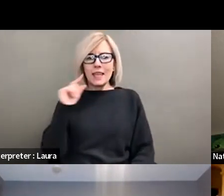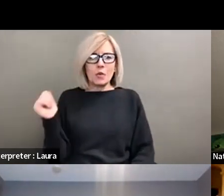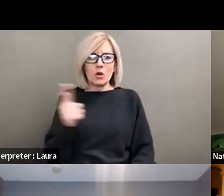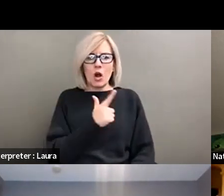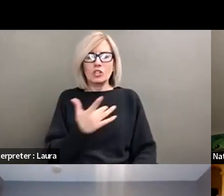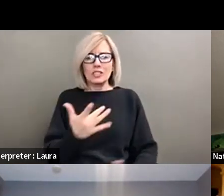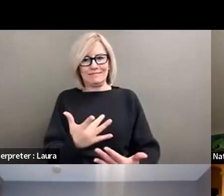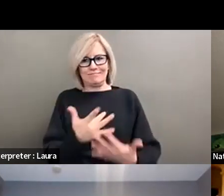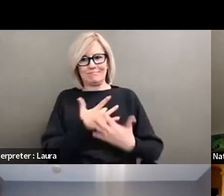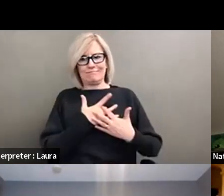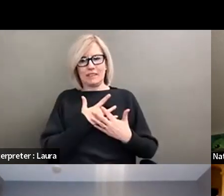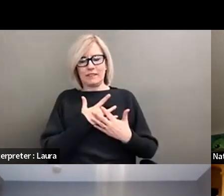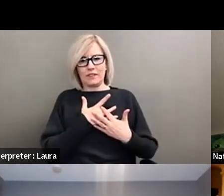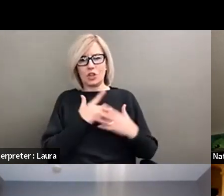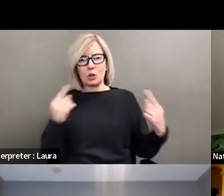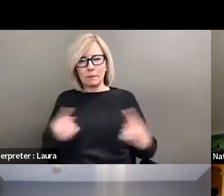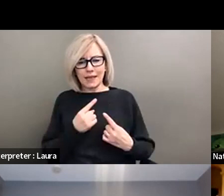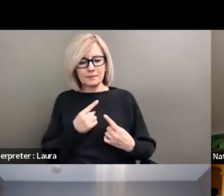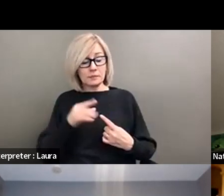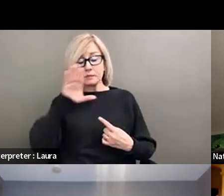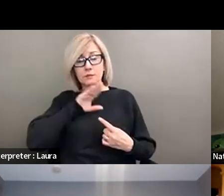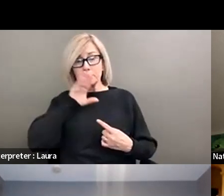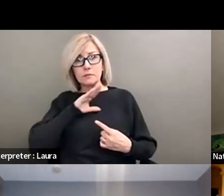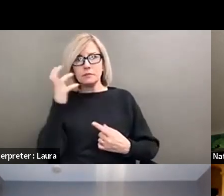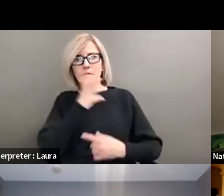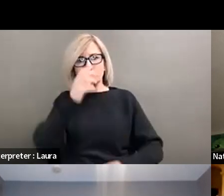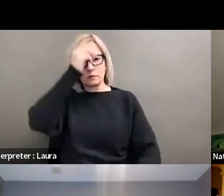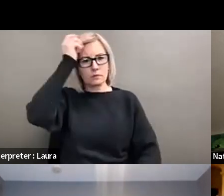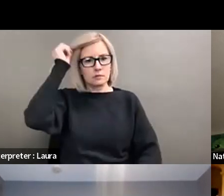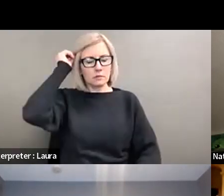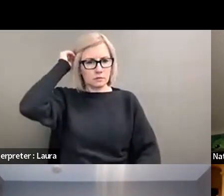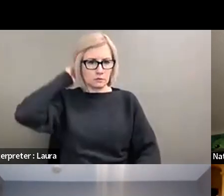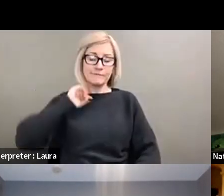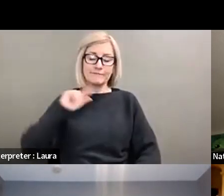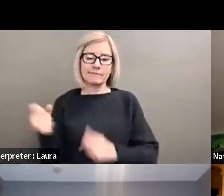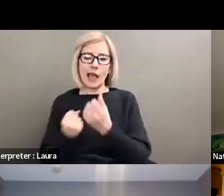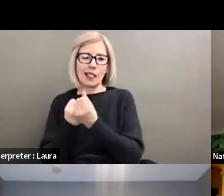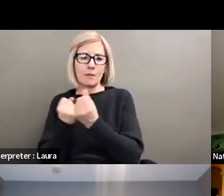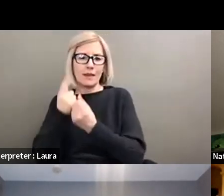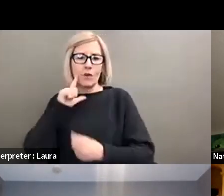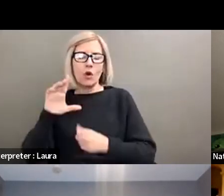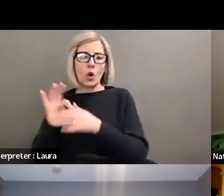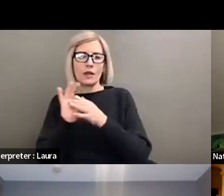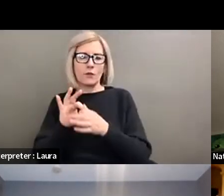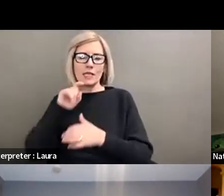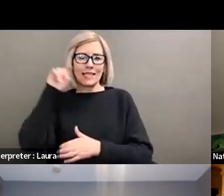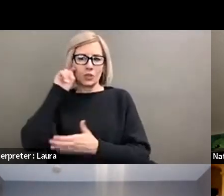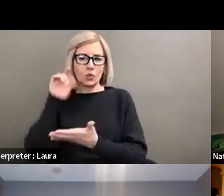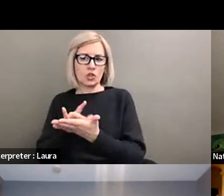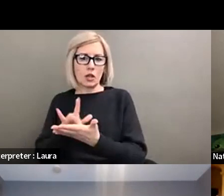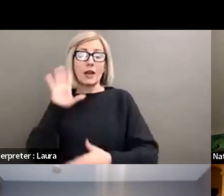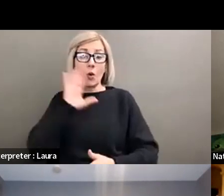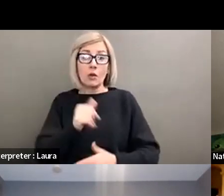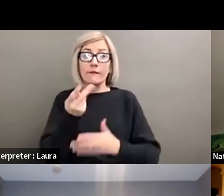feel that pain and frustration that you have. I actually also lobby for the Coalition Against Sexual Assault, and I know that there's a